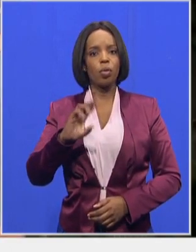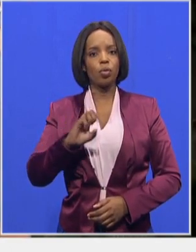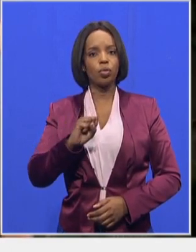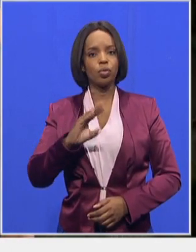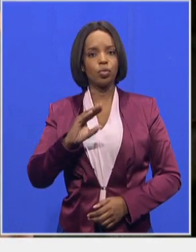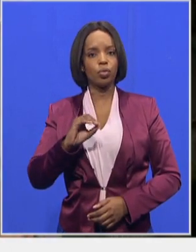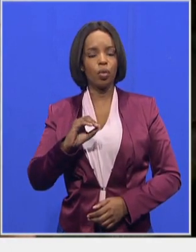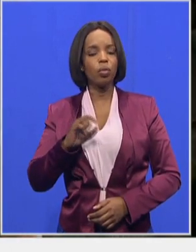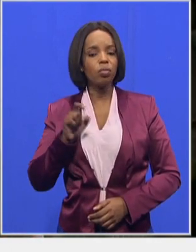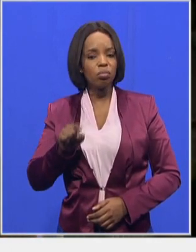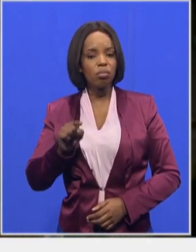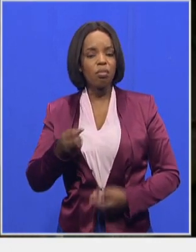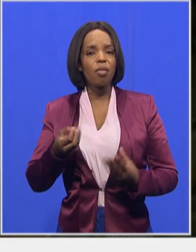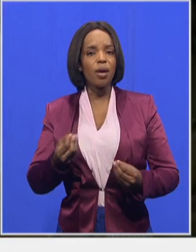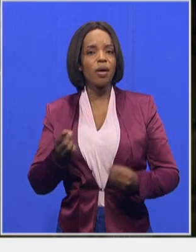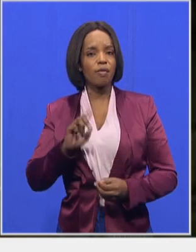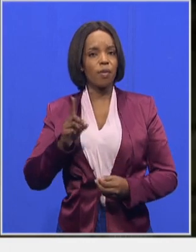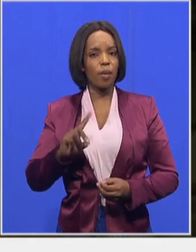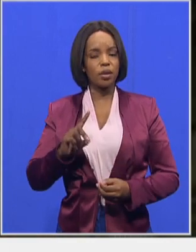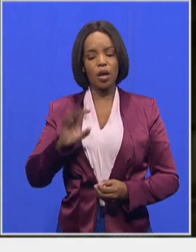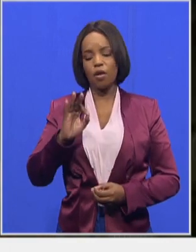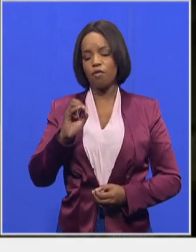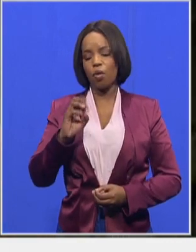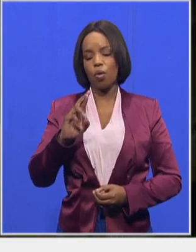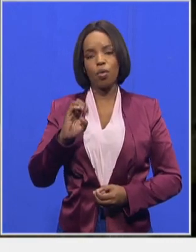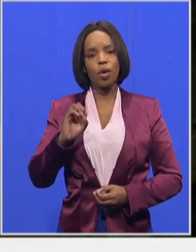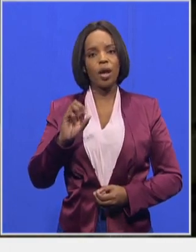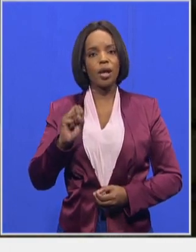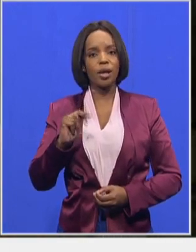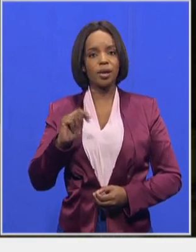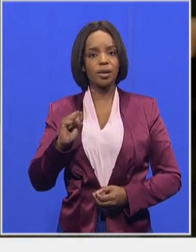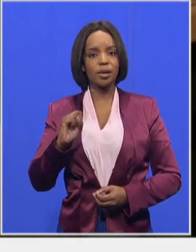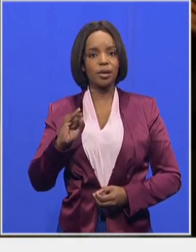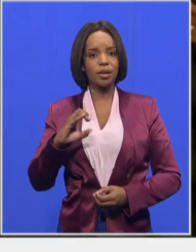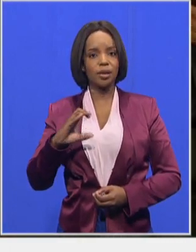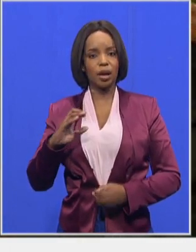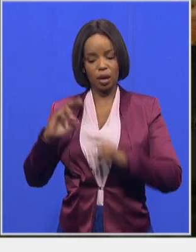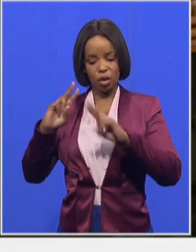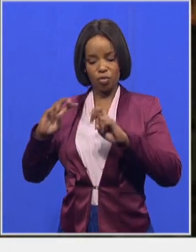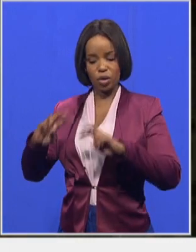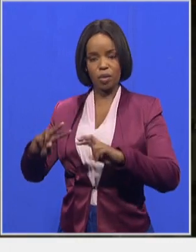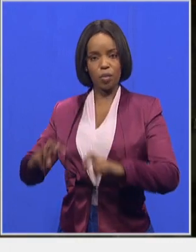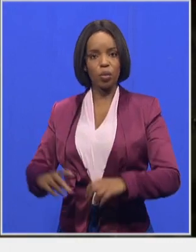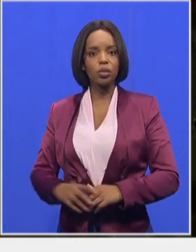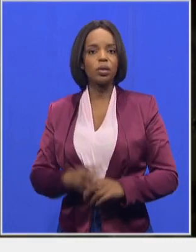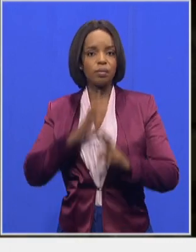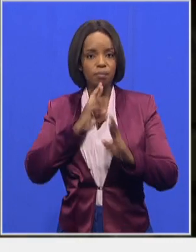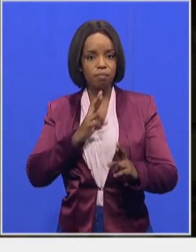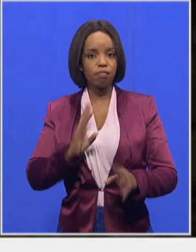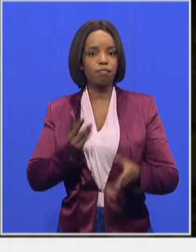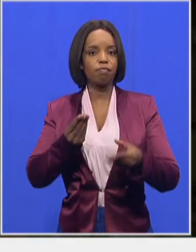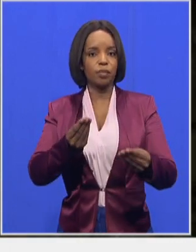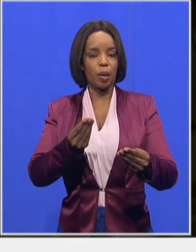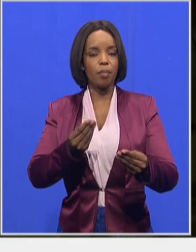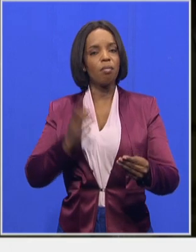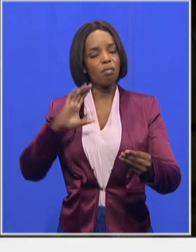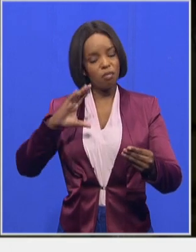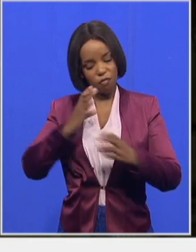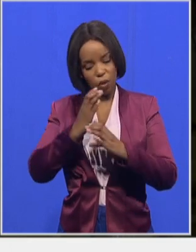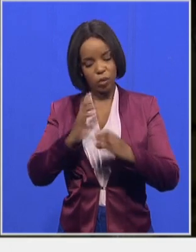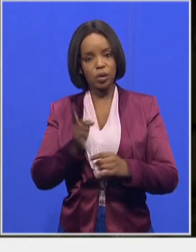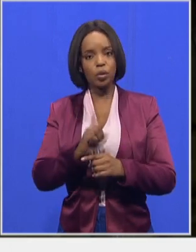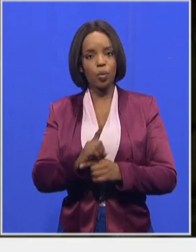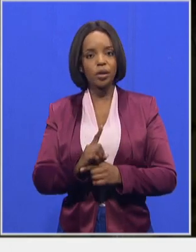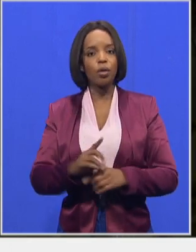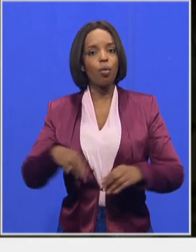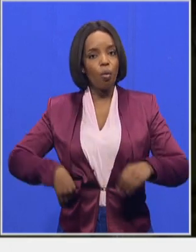investigation forensic report that took place where we find ourselves today, looking into the alleged corruption and